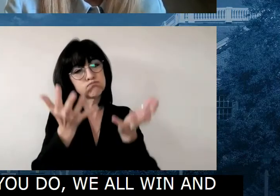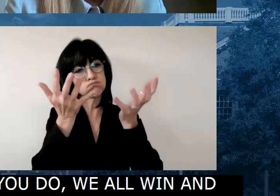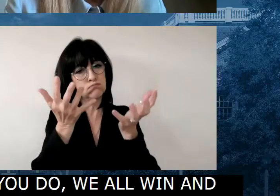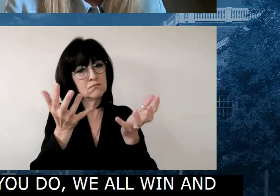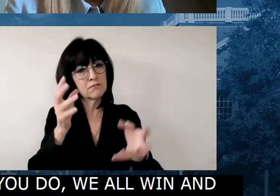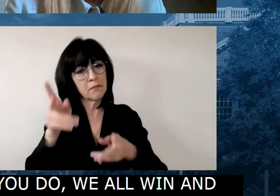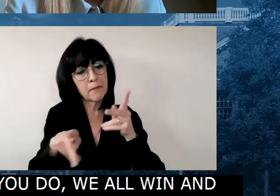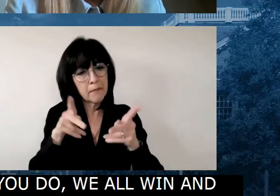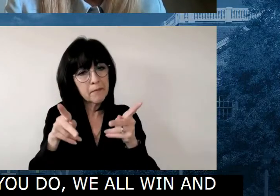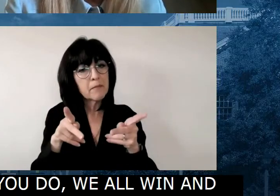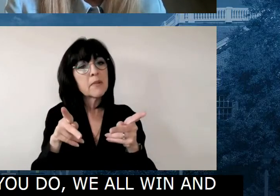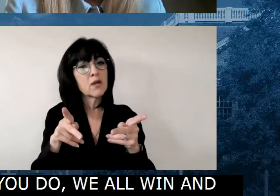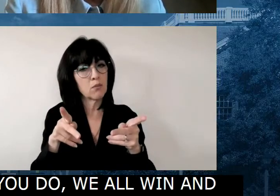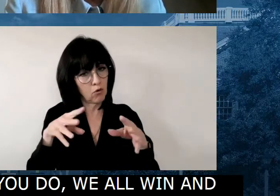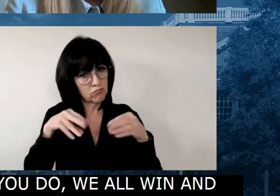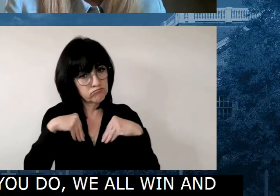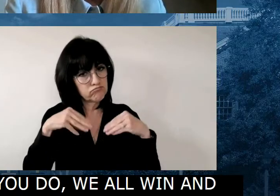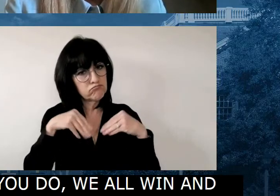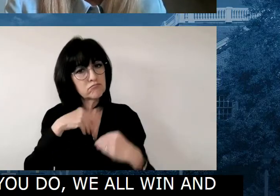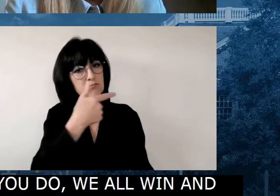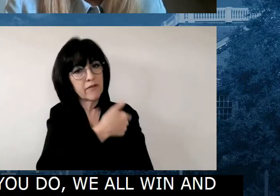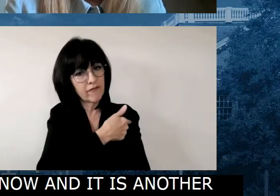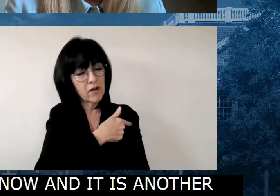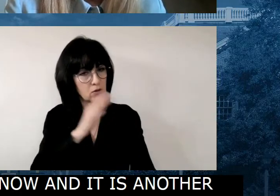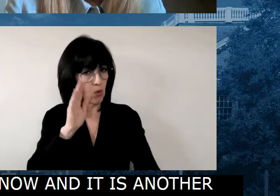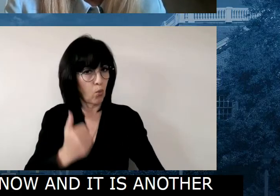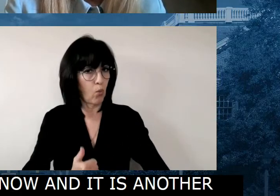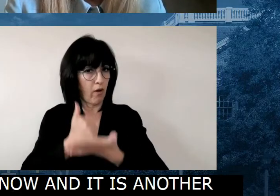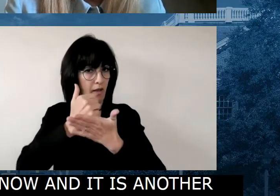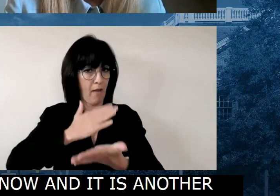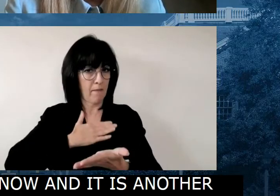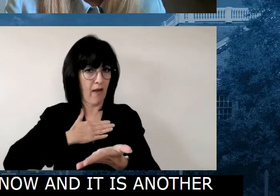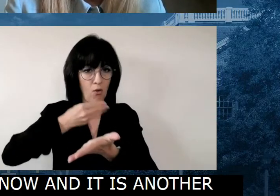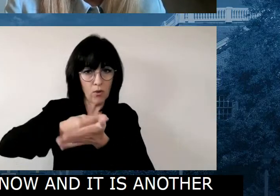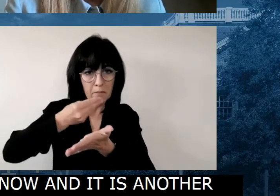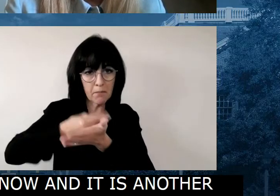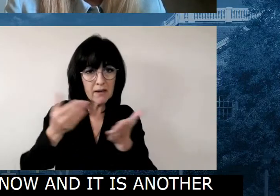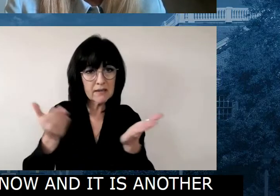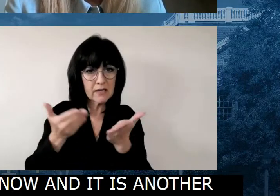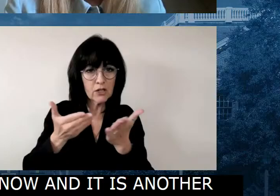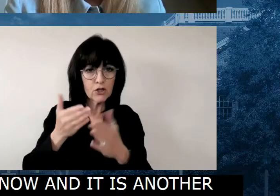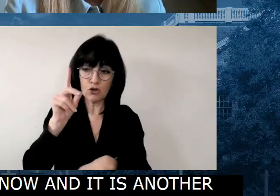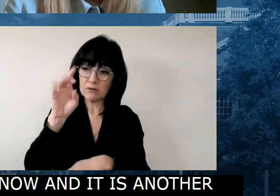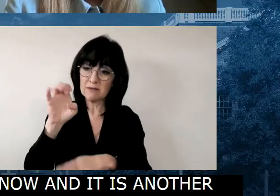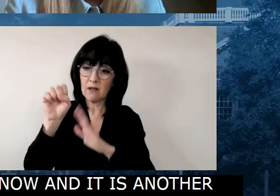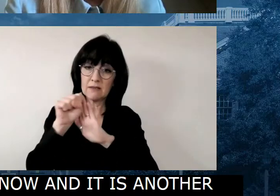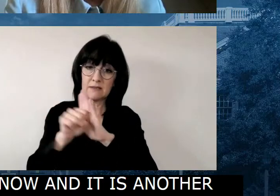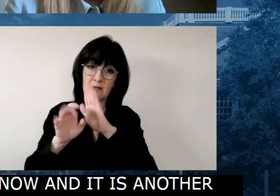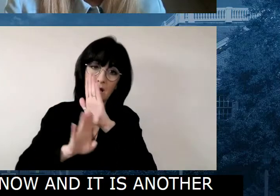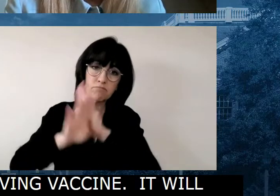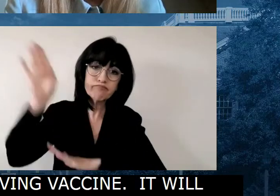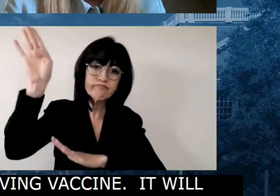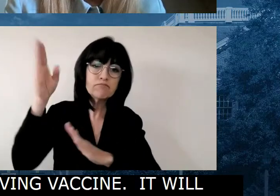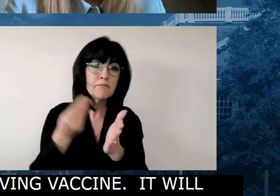life-saving vaccine. It will help all of us. It will help our economy. The cost of